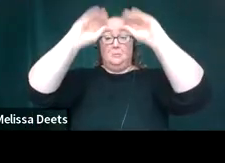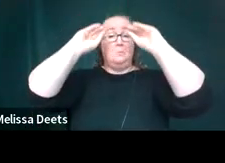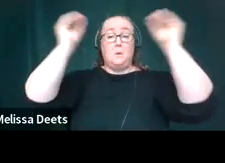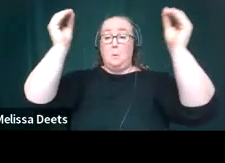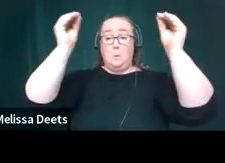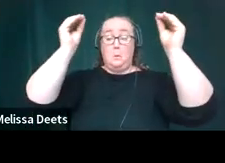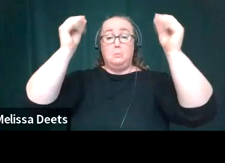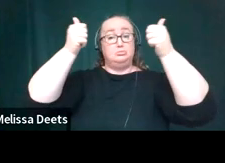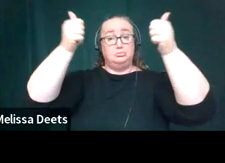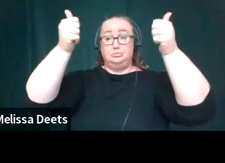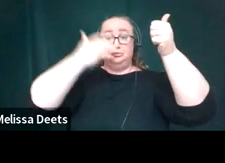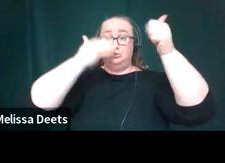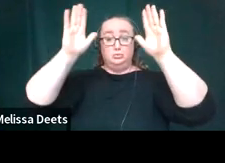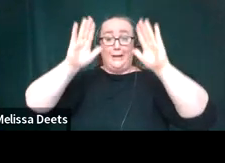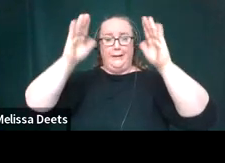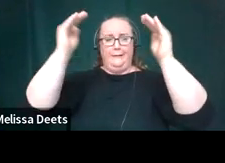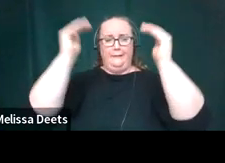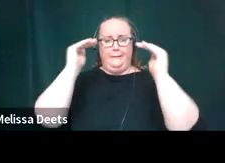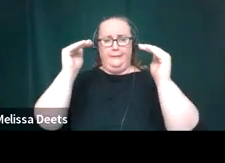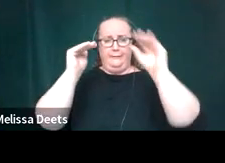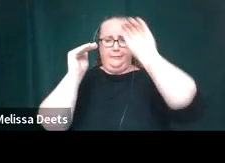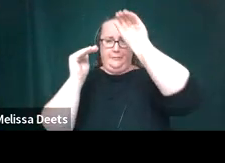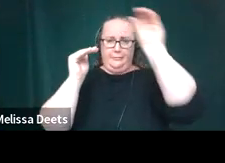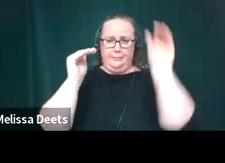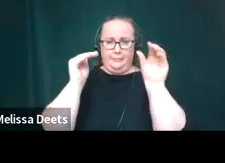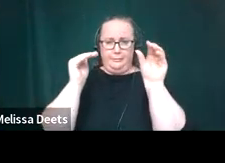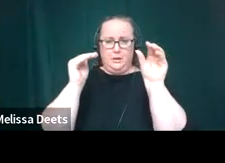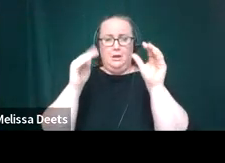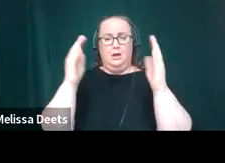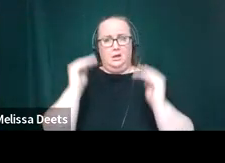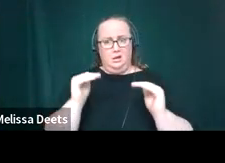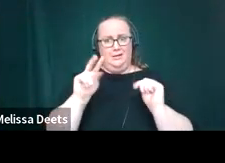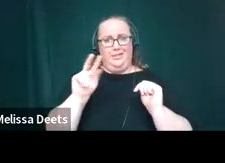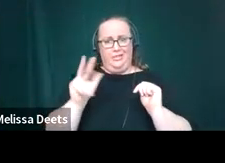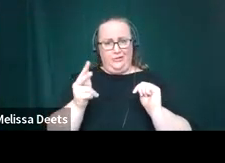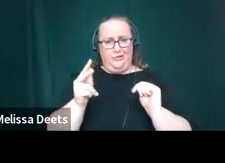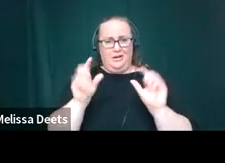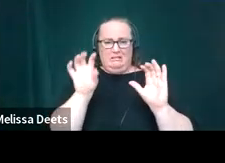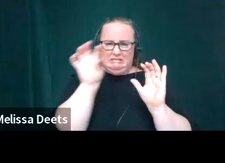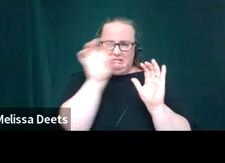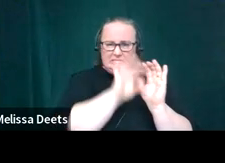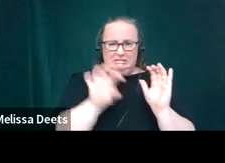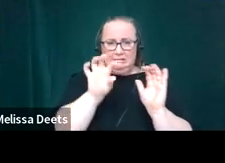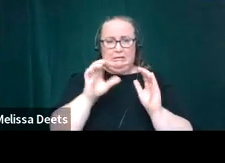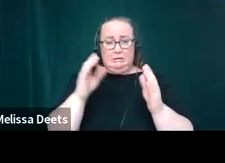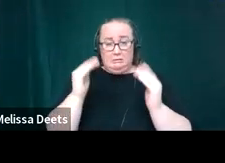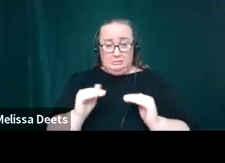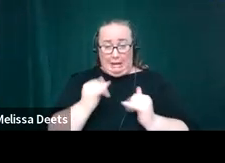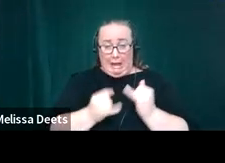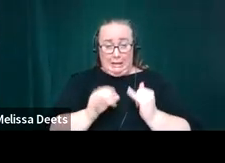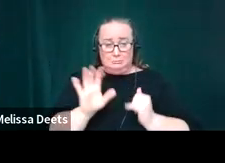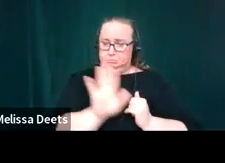person has developed severe damage from glaucoma, and there's only one point in the center that this person is able to see out of within this